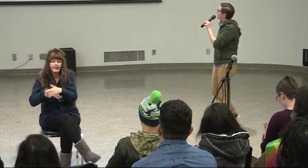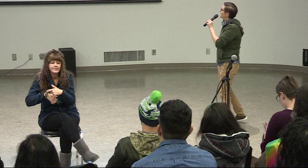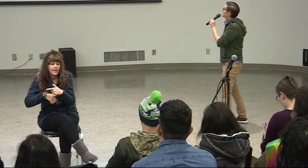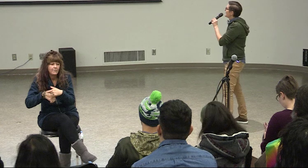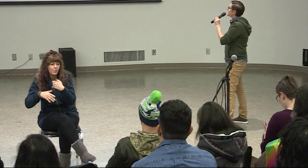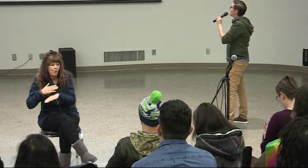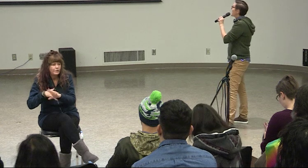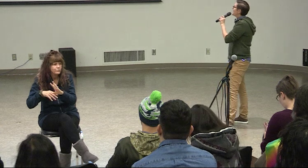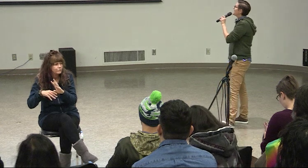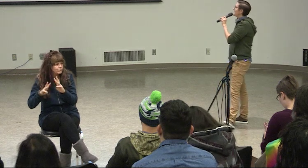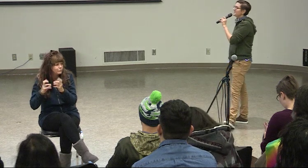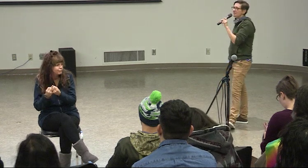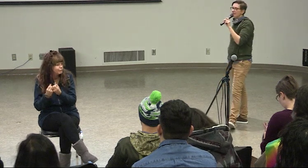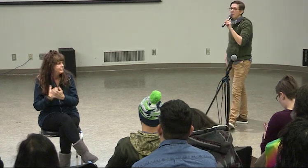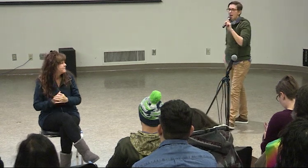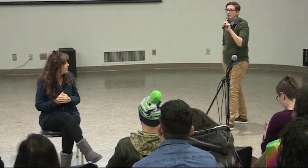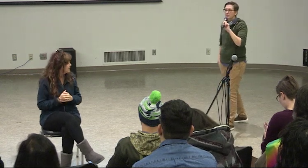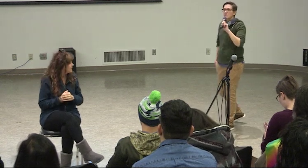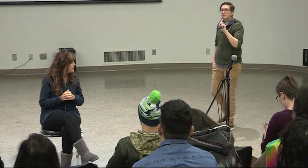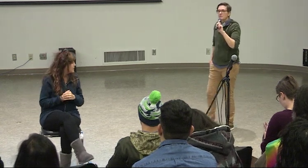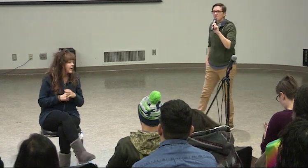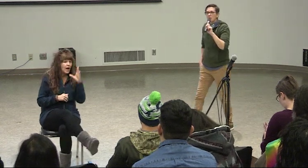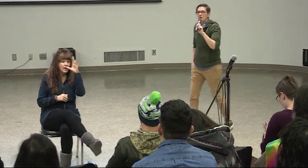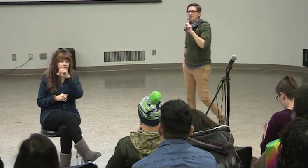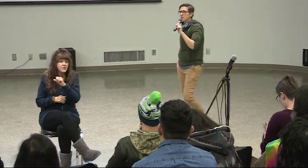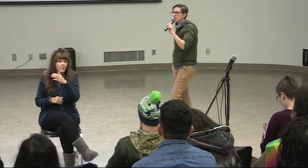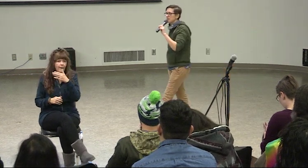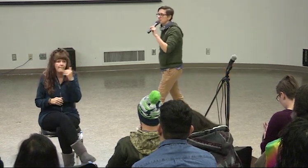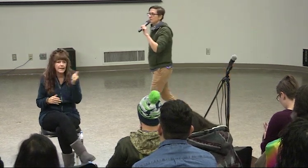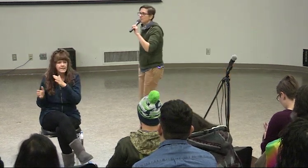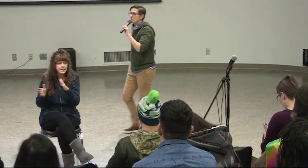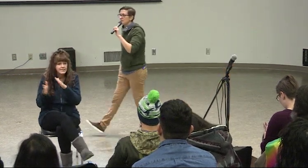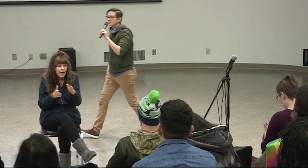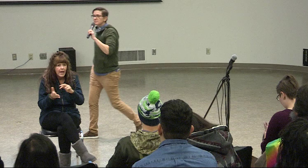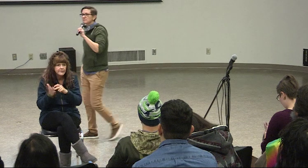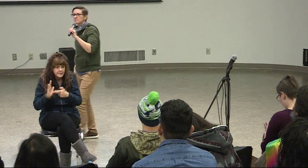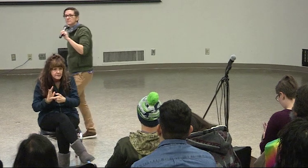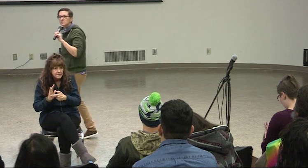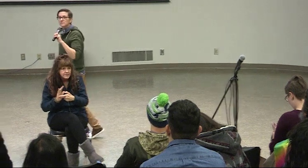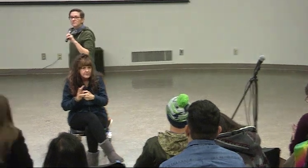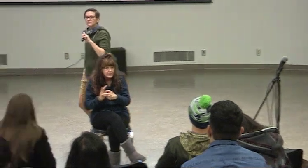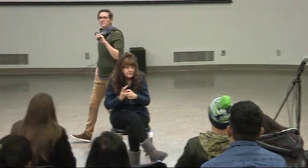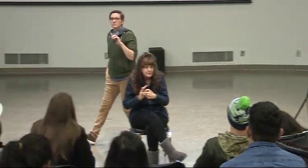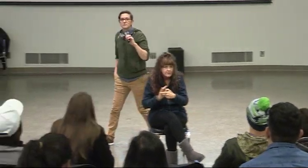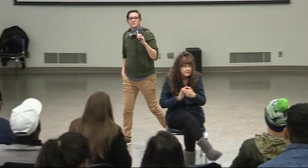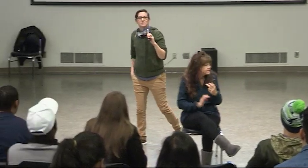Assume the best intent and attend to the impact. Would someone offer an interpretation of that for me?